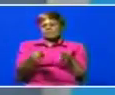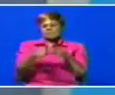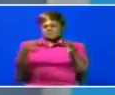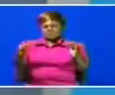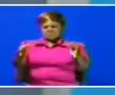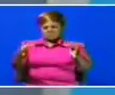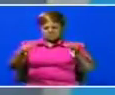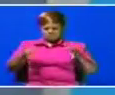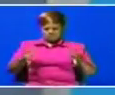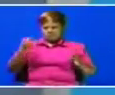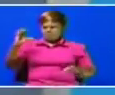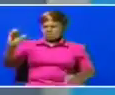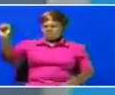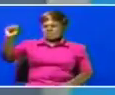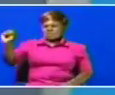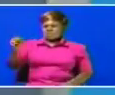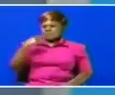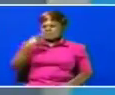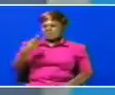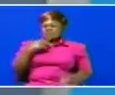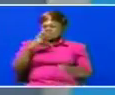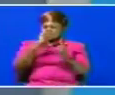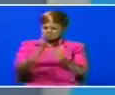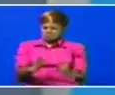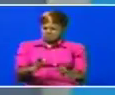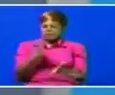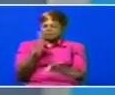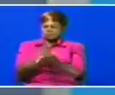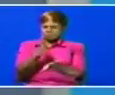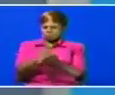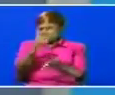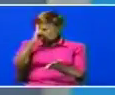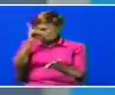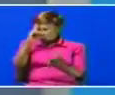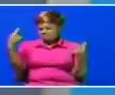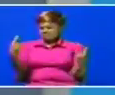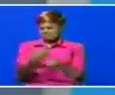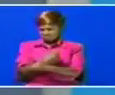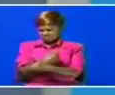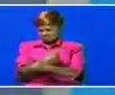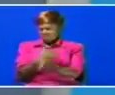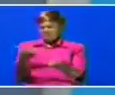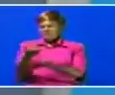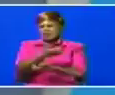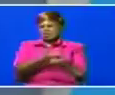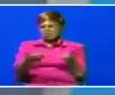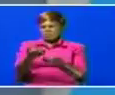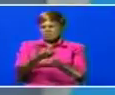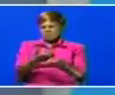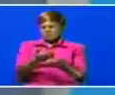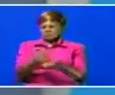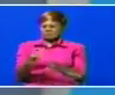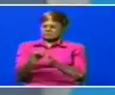Treasury Cabinet Secretary Henry Rotich, who told journalists that despite speculation to the contrary, macroeconomic fundamentals